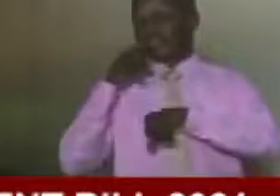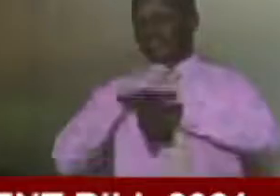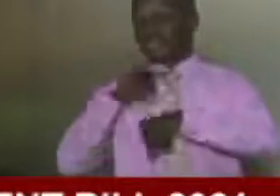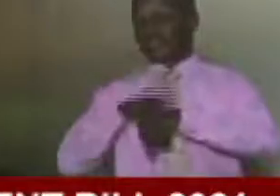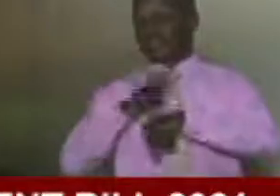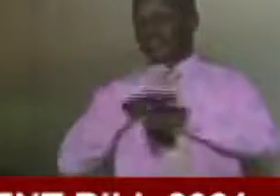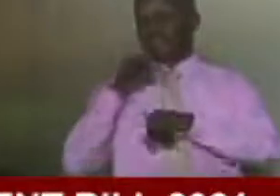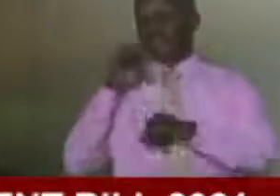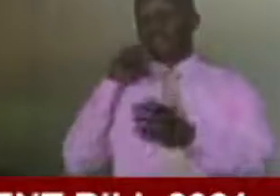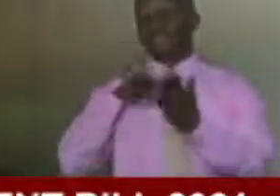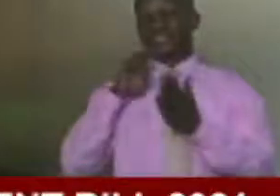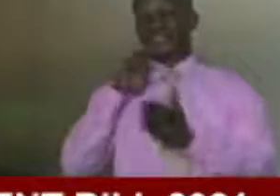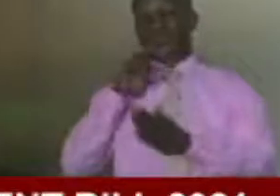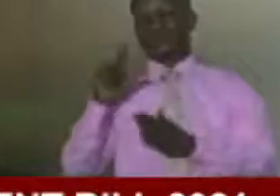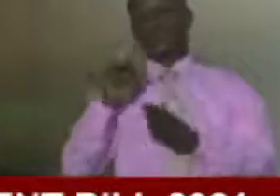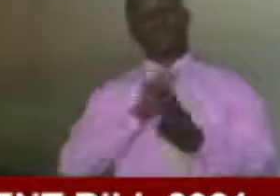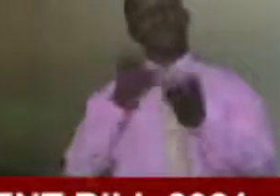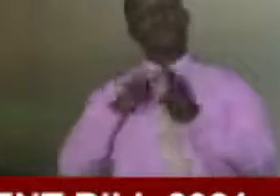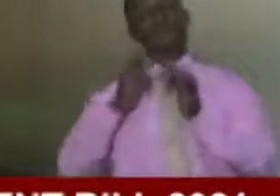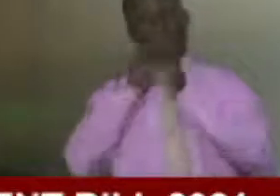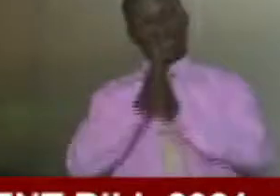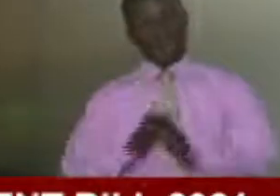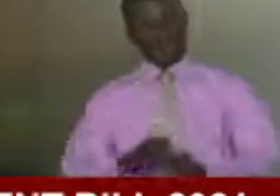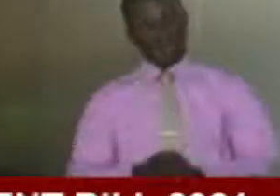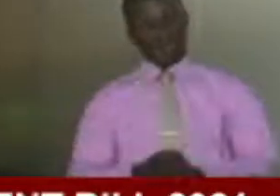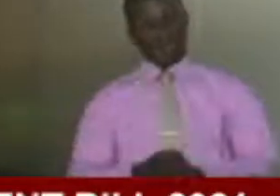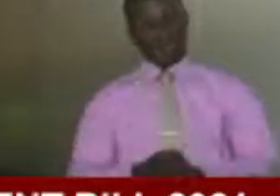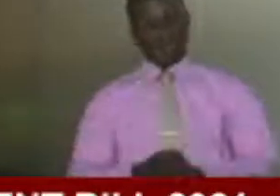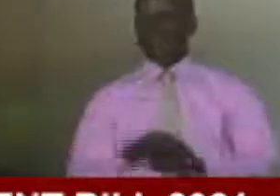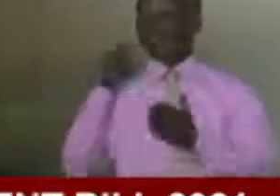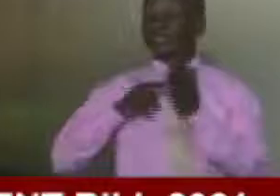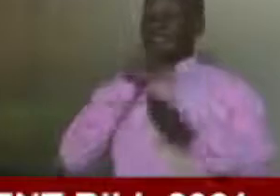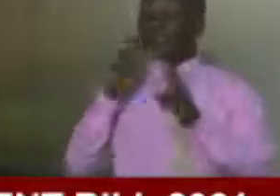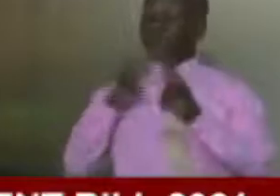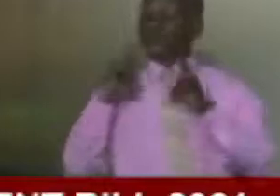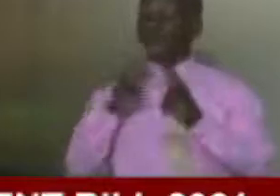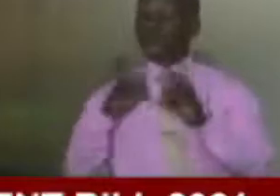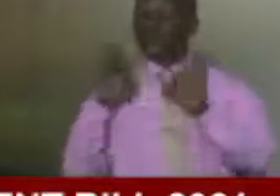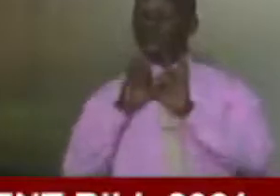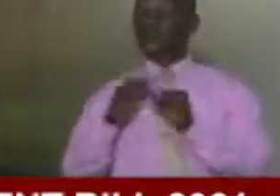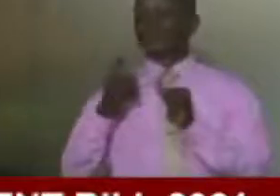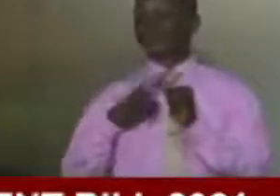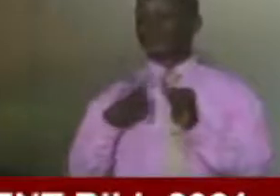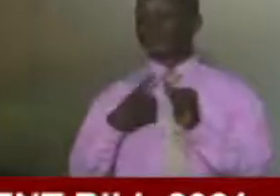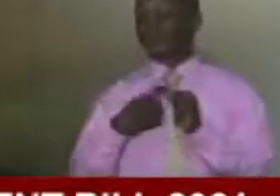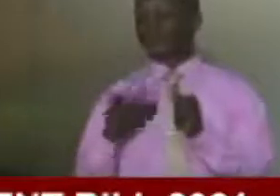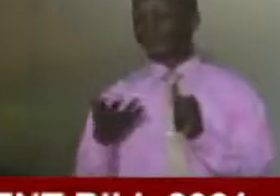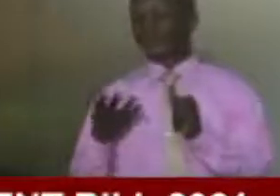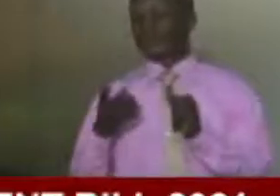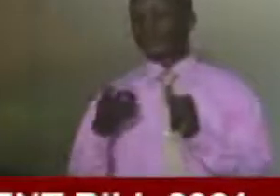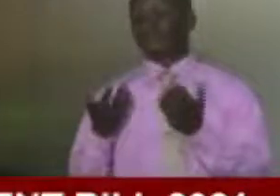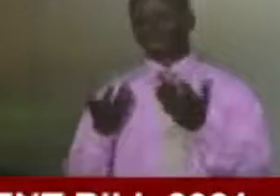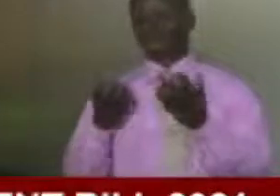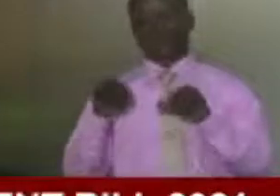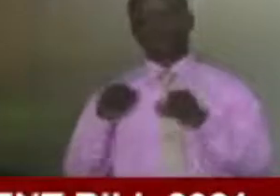this bill. I want to ask, amongst other things, this is very important to me because first, as a Nigerian woman, I'm also looking at the cost